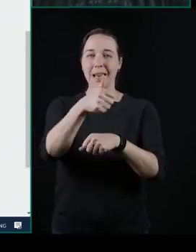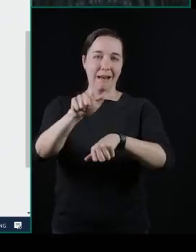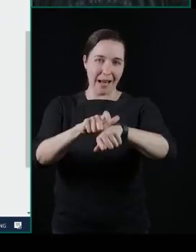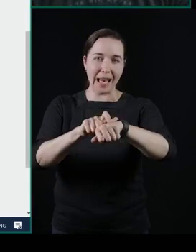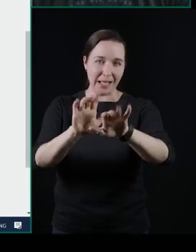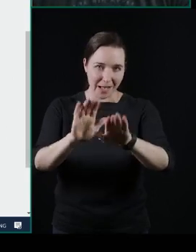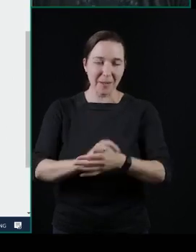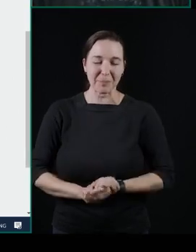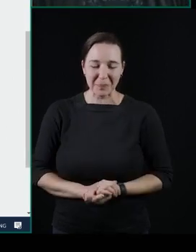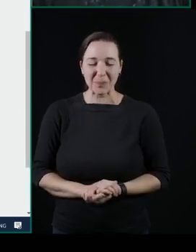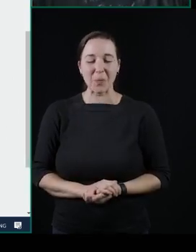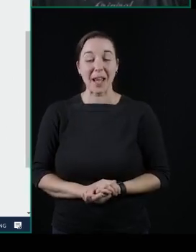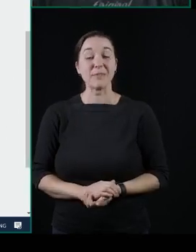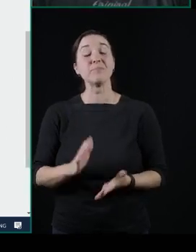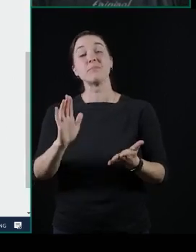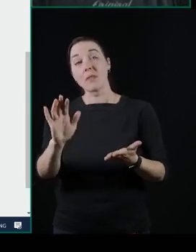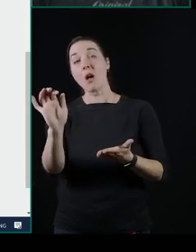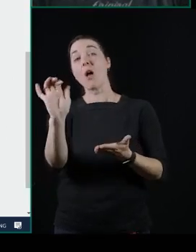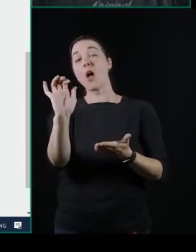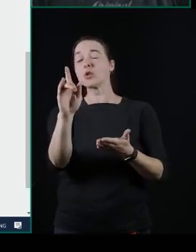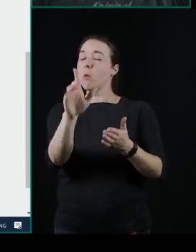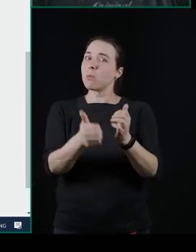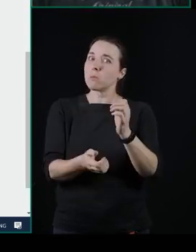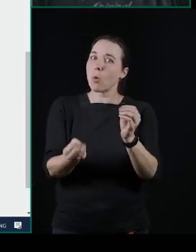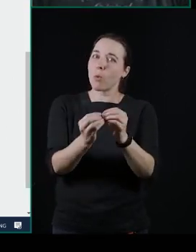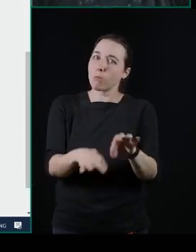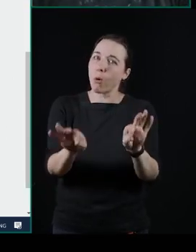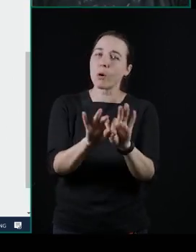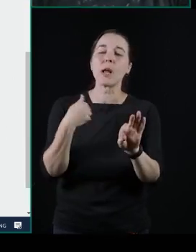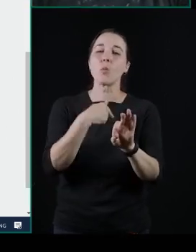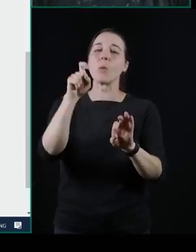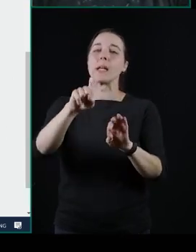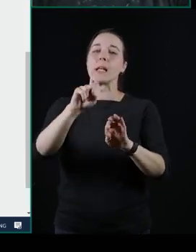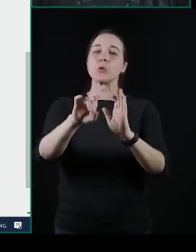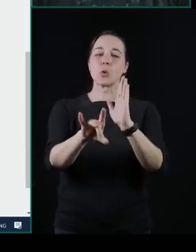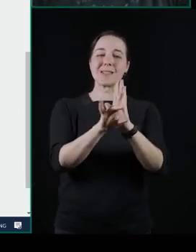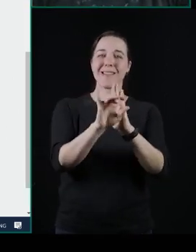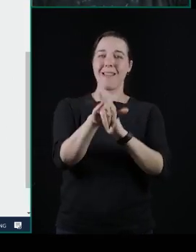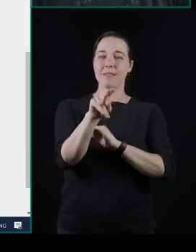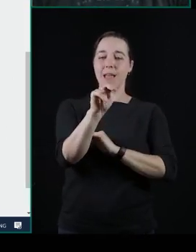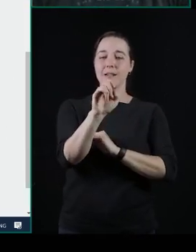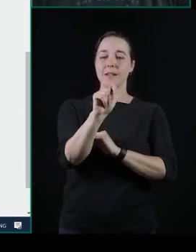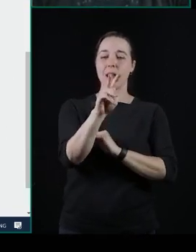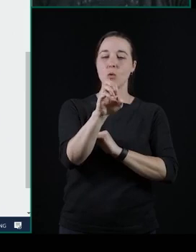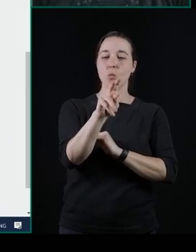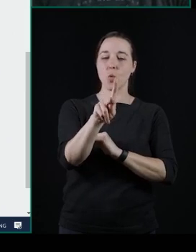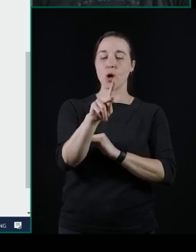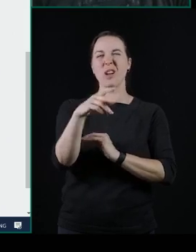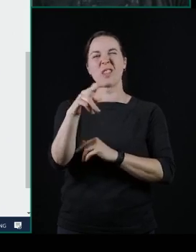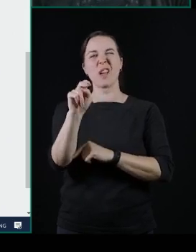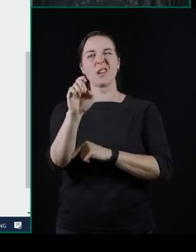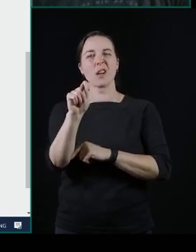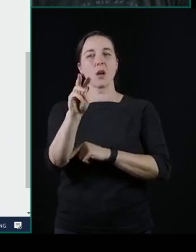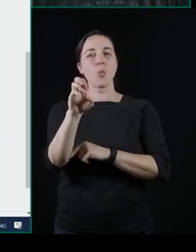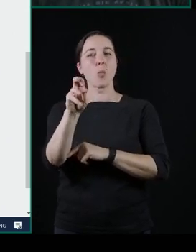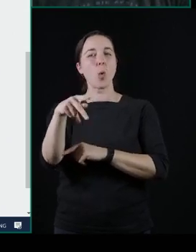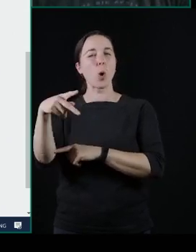created at any point in time. Moreover, more importantly, we need to select the network port that our